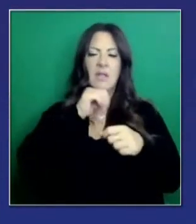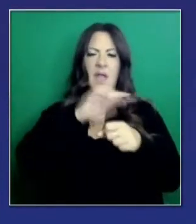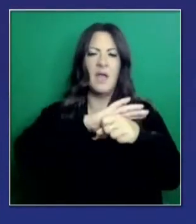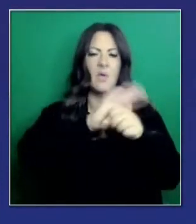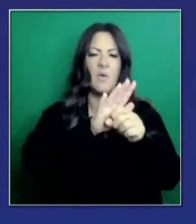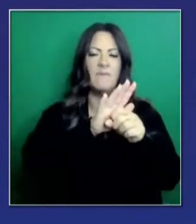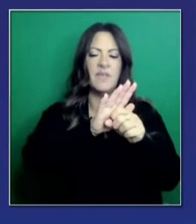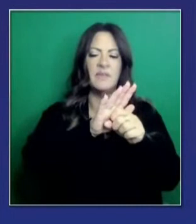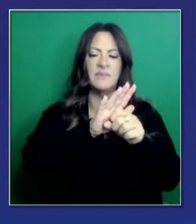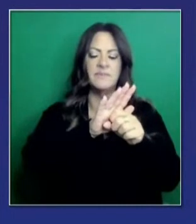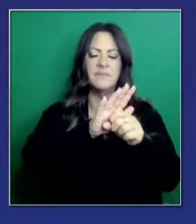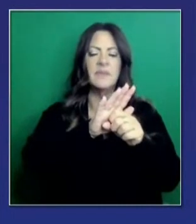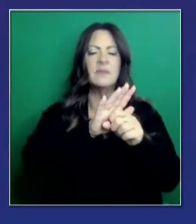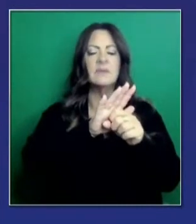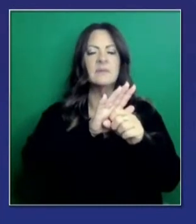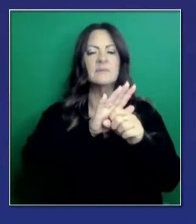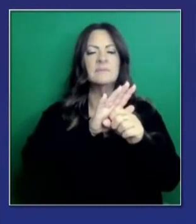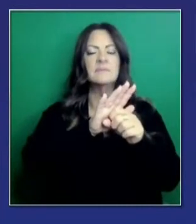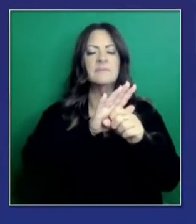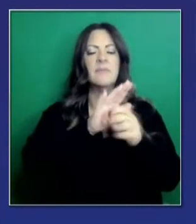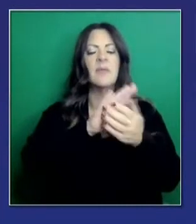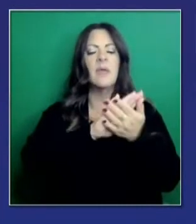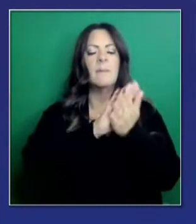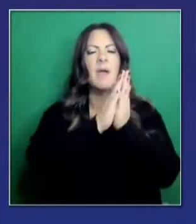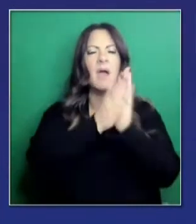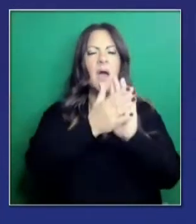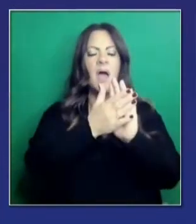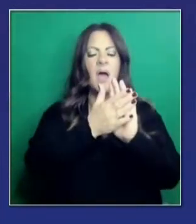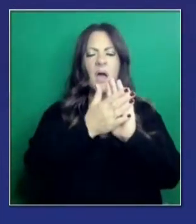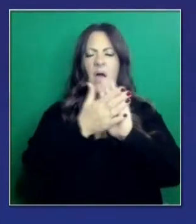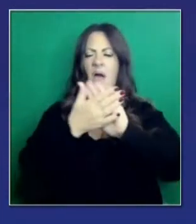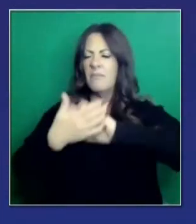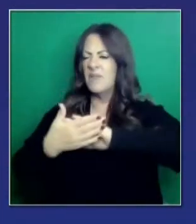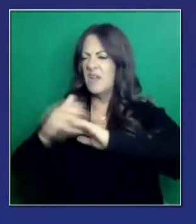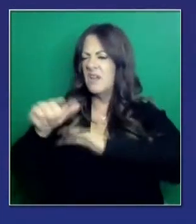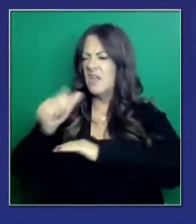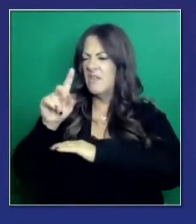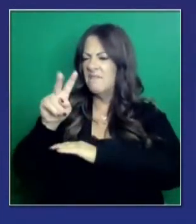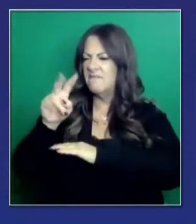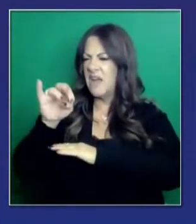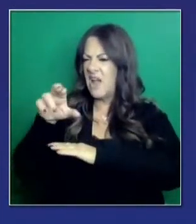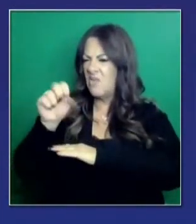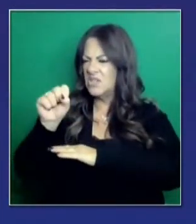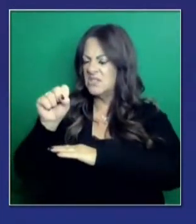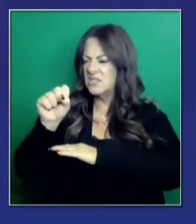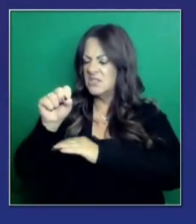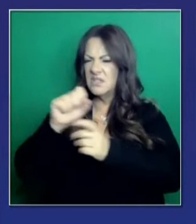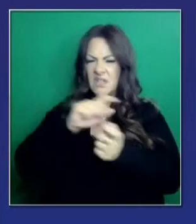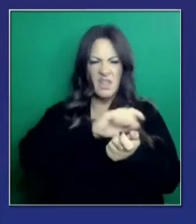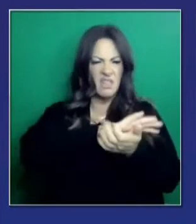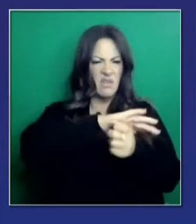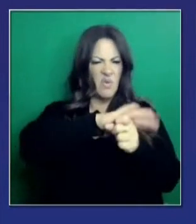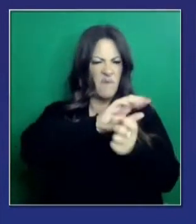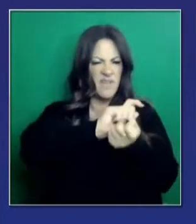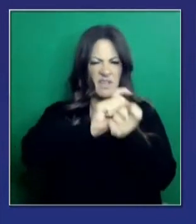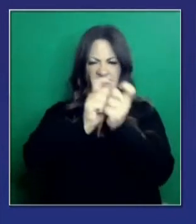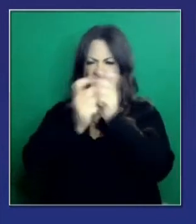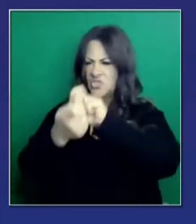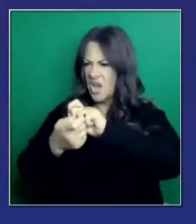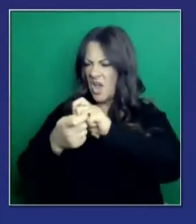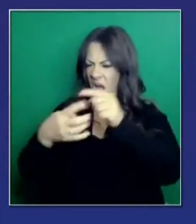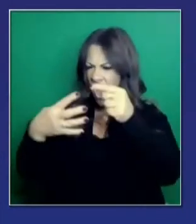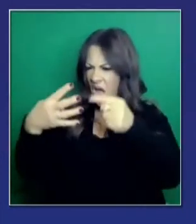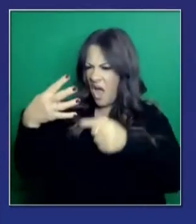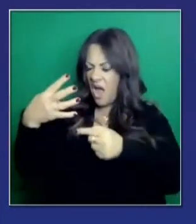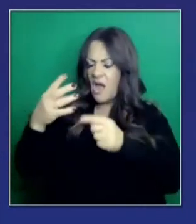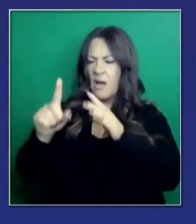concerned about it. Anytime you get a mutated germ, a mutated virus that we're just learning about, we're just getting